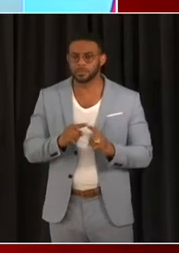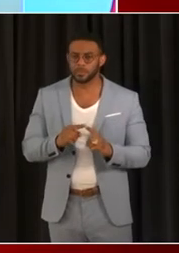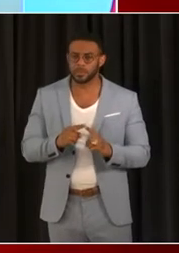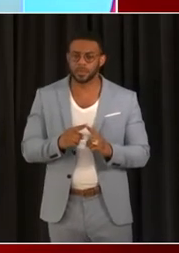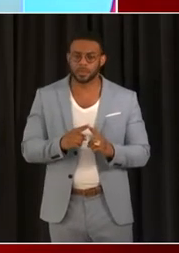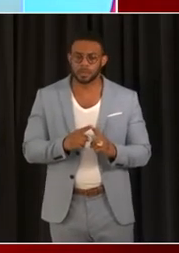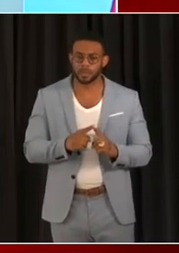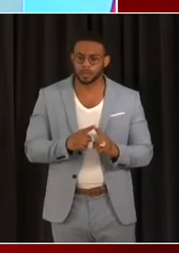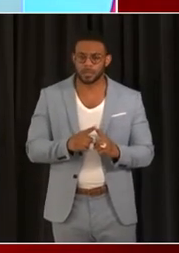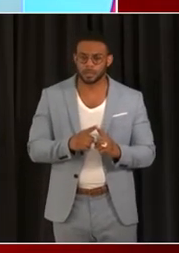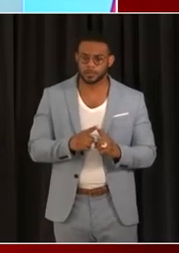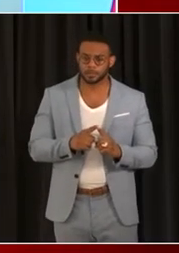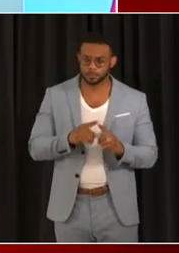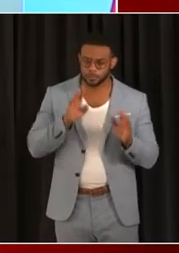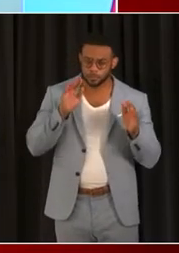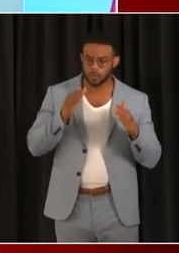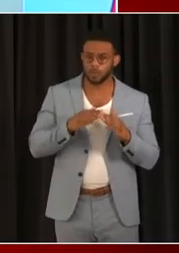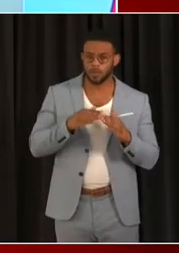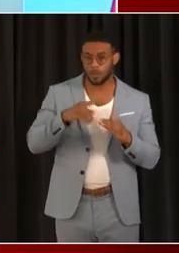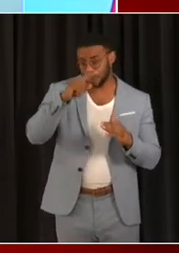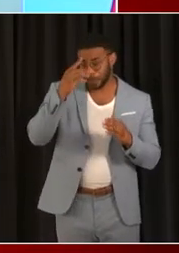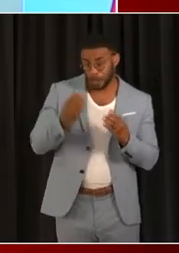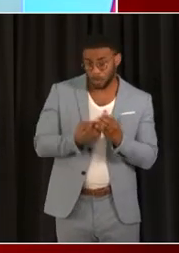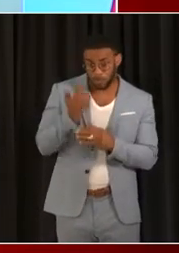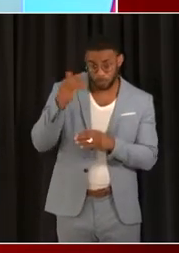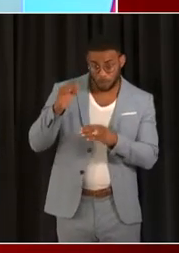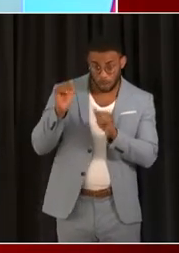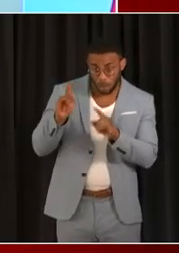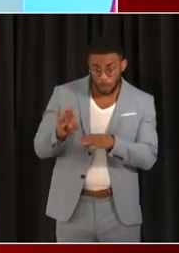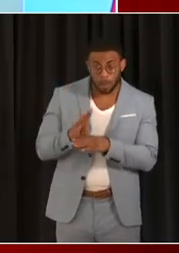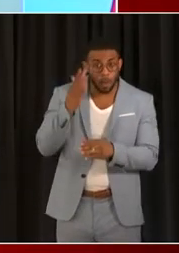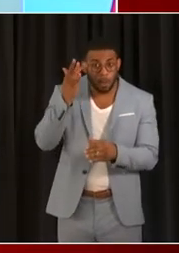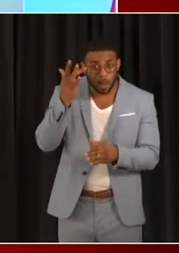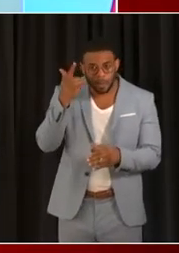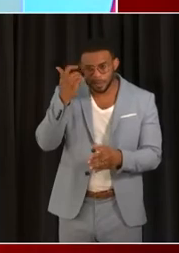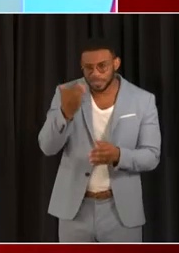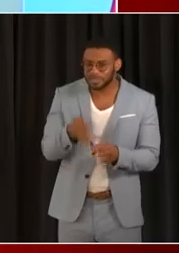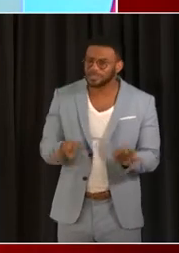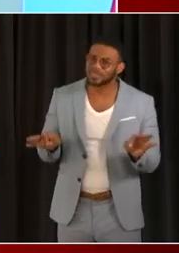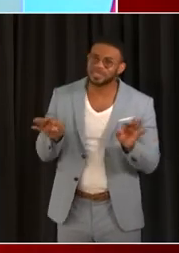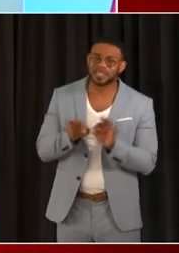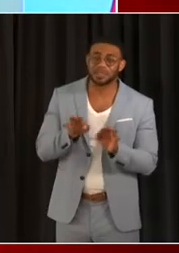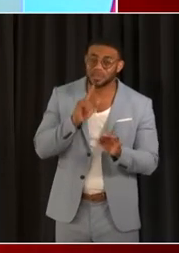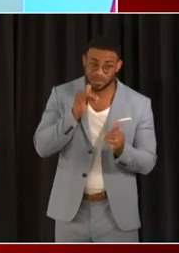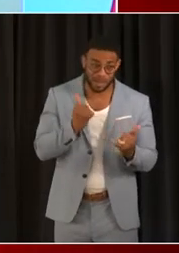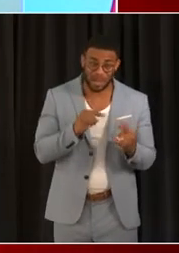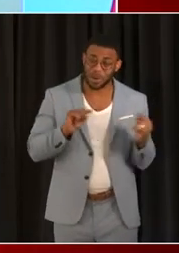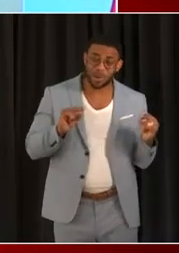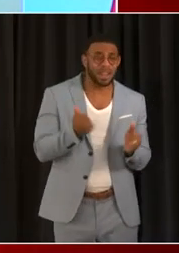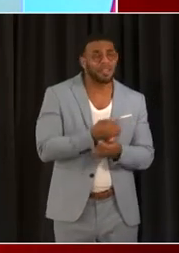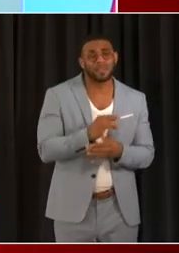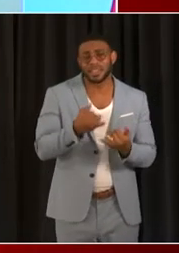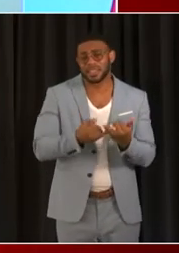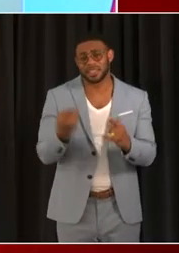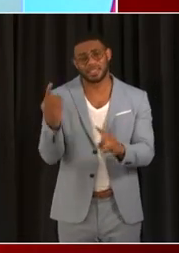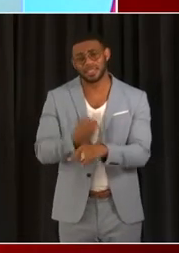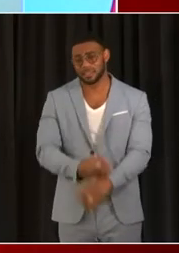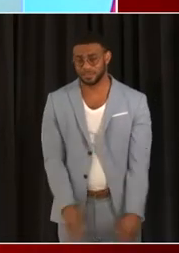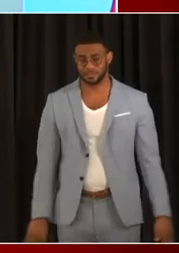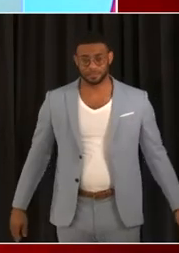to throttle black growth because it's really hurting everyone at the end of the day.